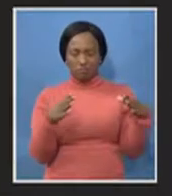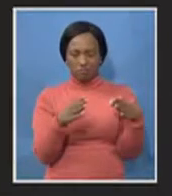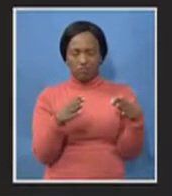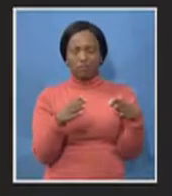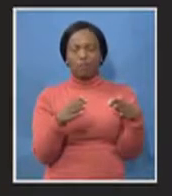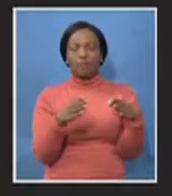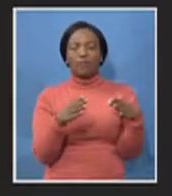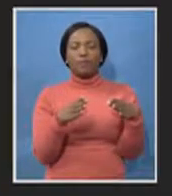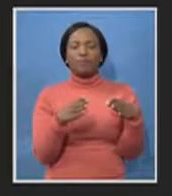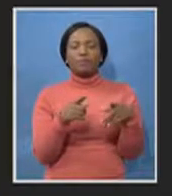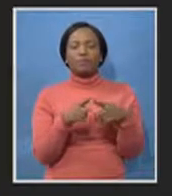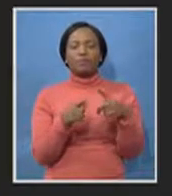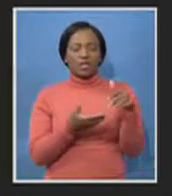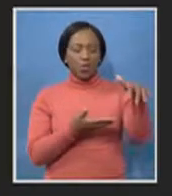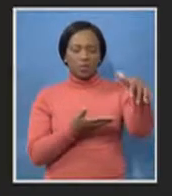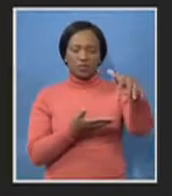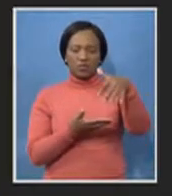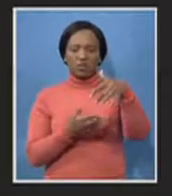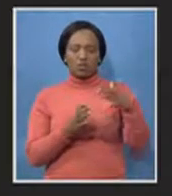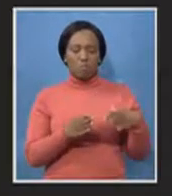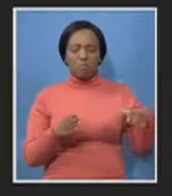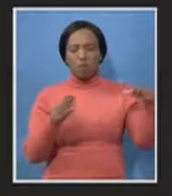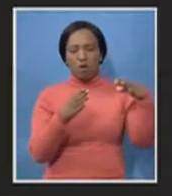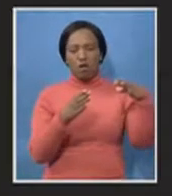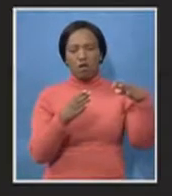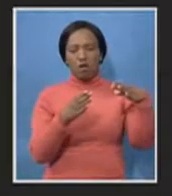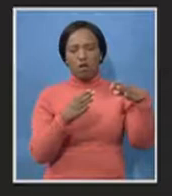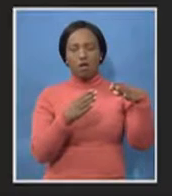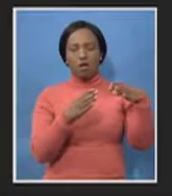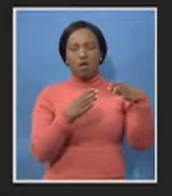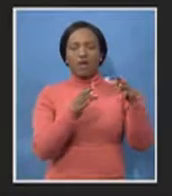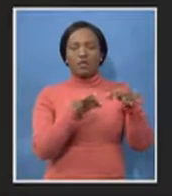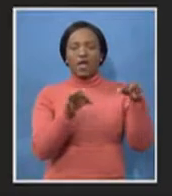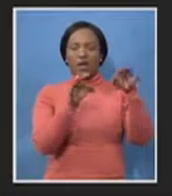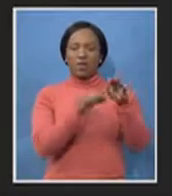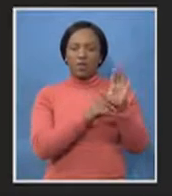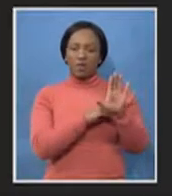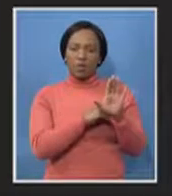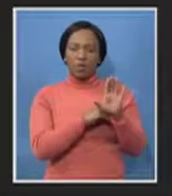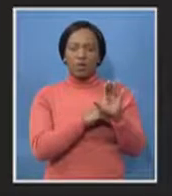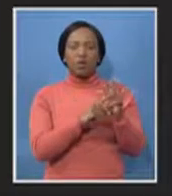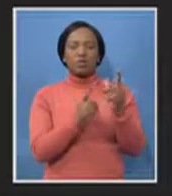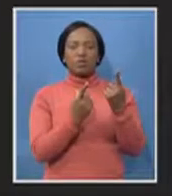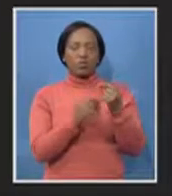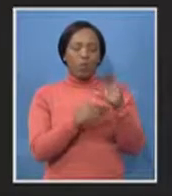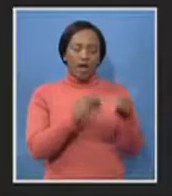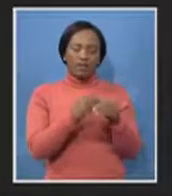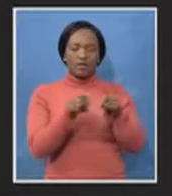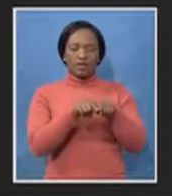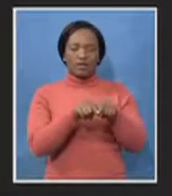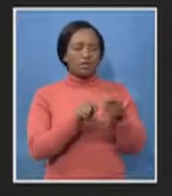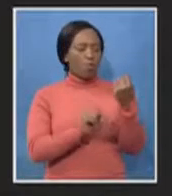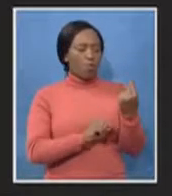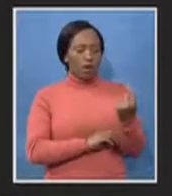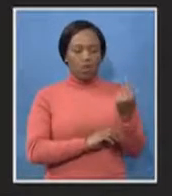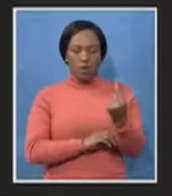it pool, is positive, then you unpack it, and then you do additional testing one by one. So I think that is known.